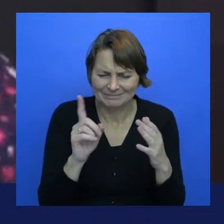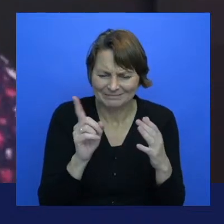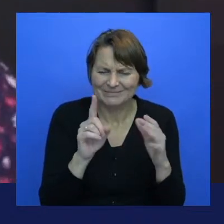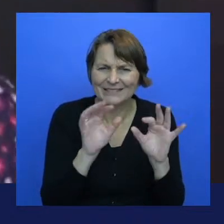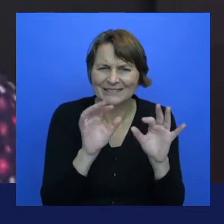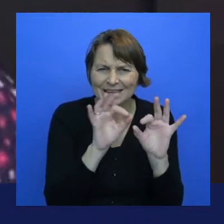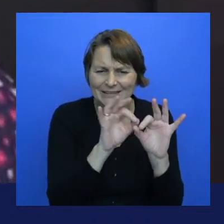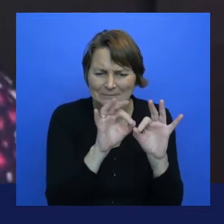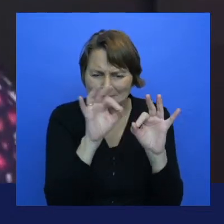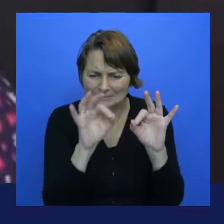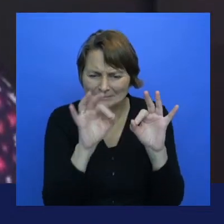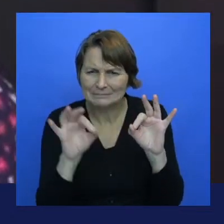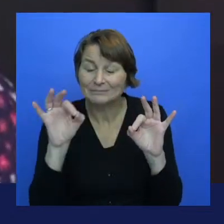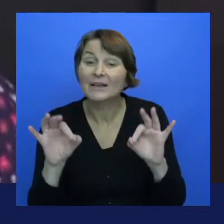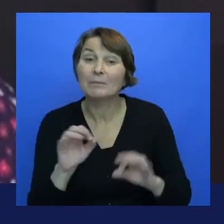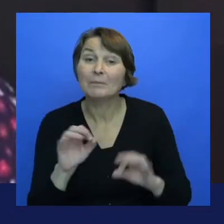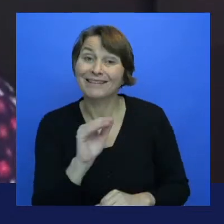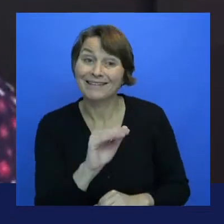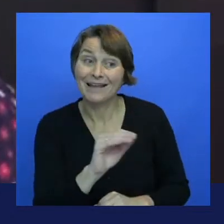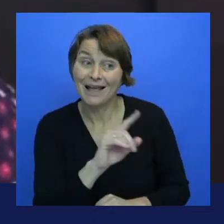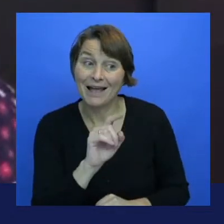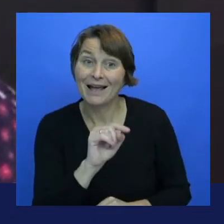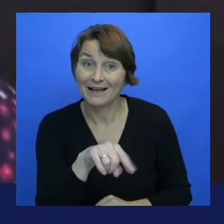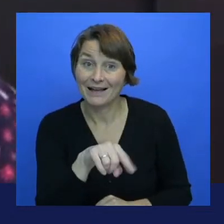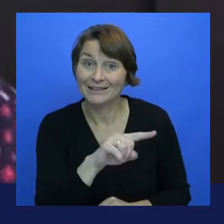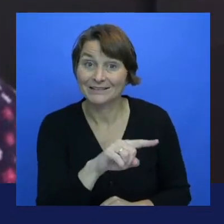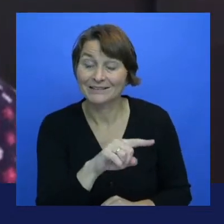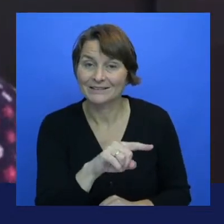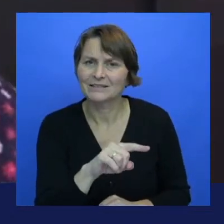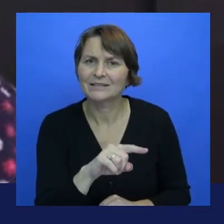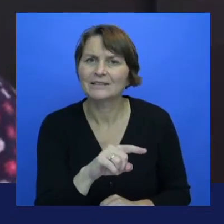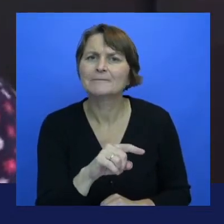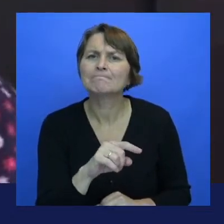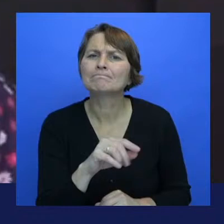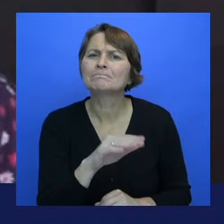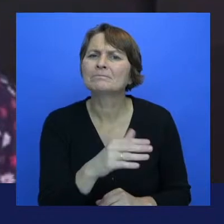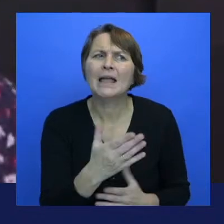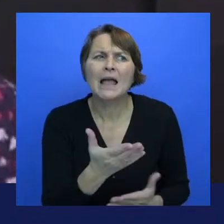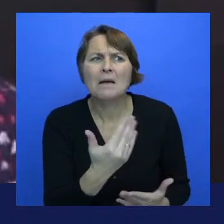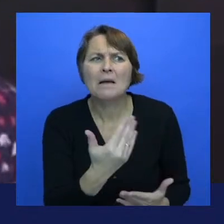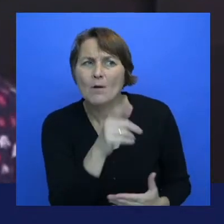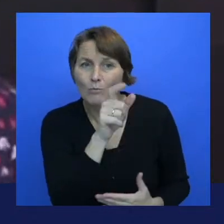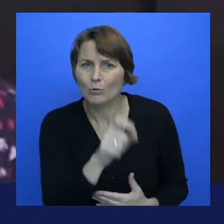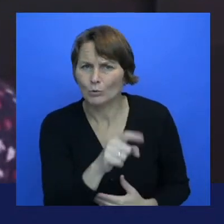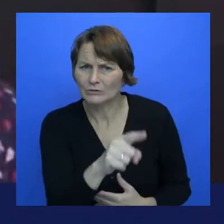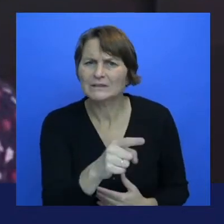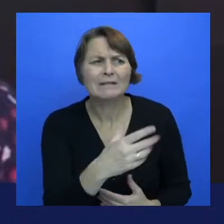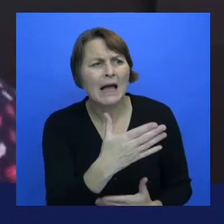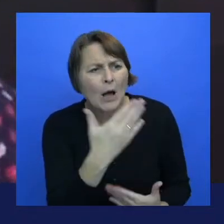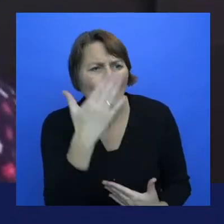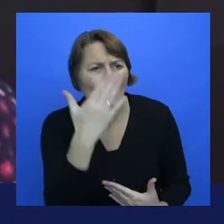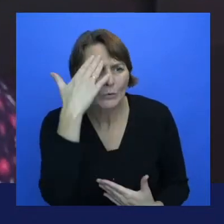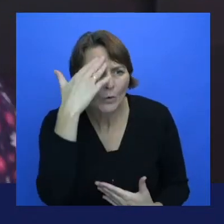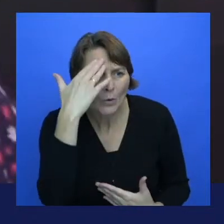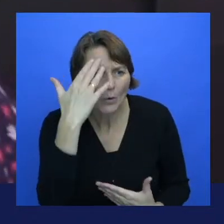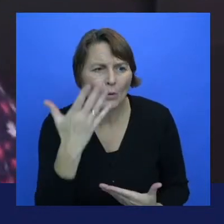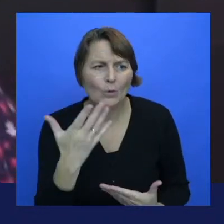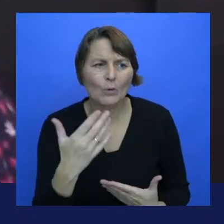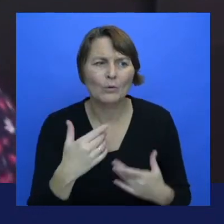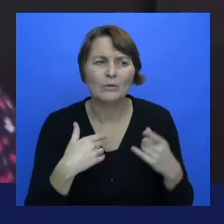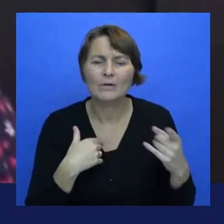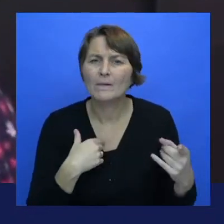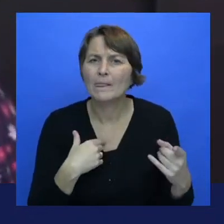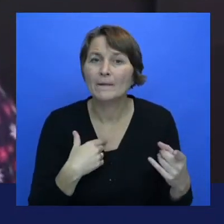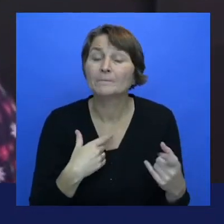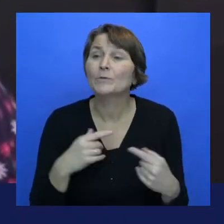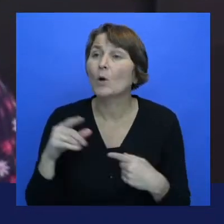a Turing Award winner, how do you know? And he's like, well, you kind of just do what people have